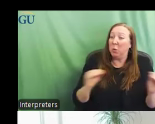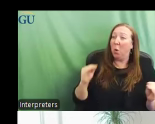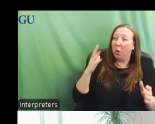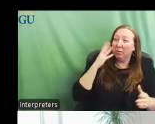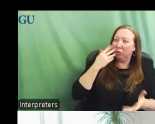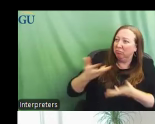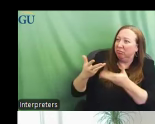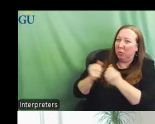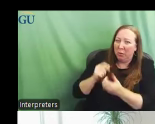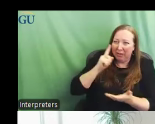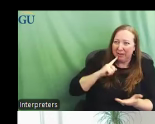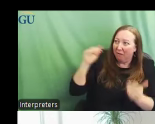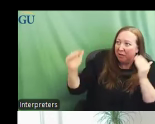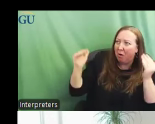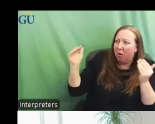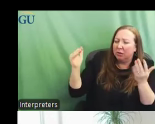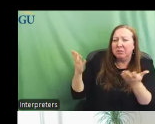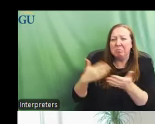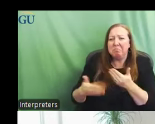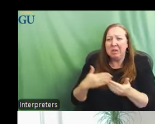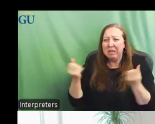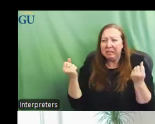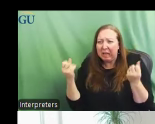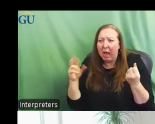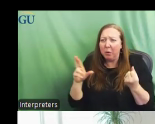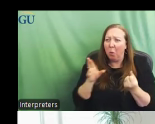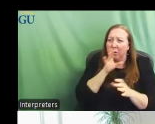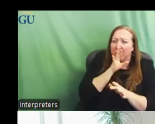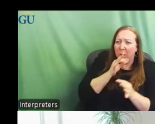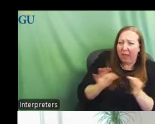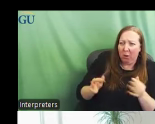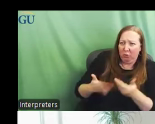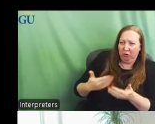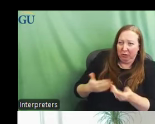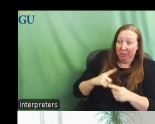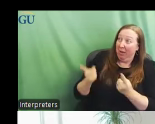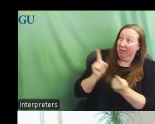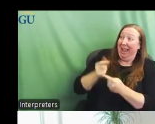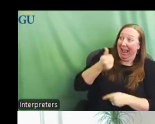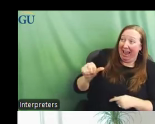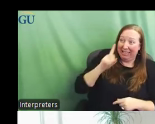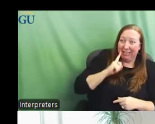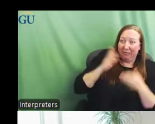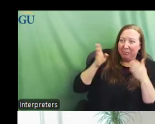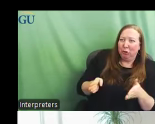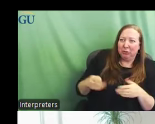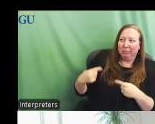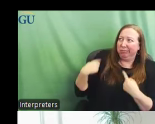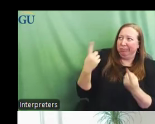whether deaf adults who use sign language or deaf adults who use spoken language. They may just never have met a deaf adult